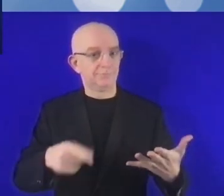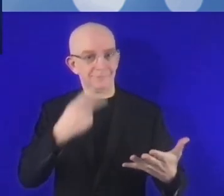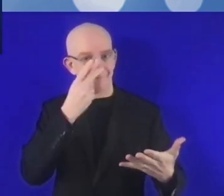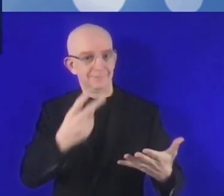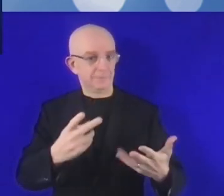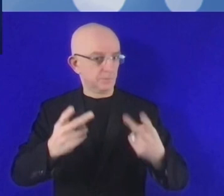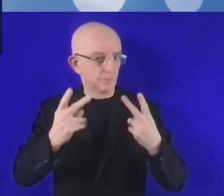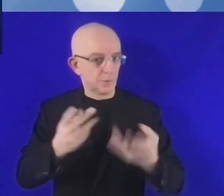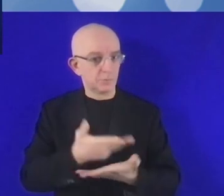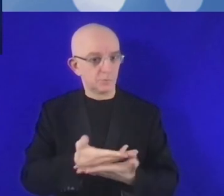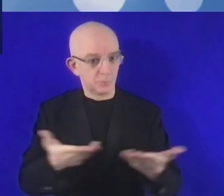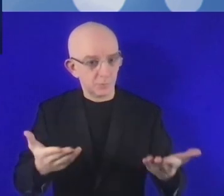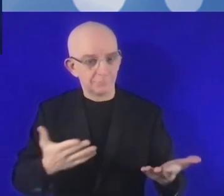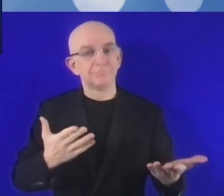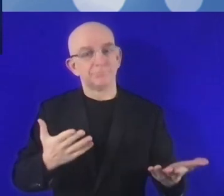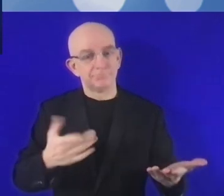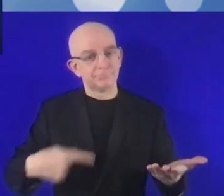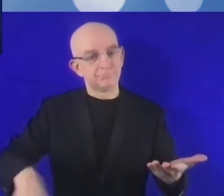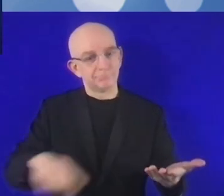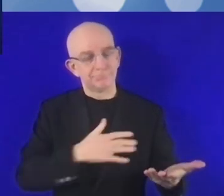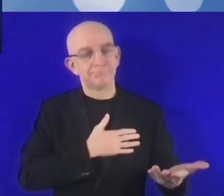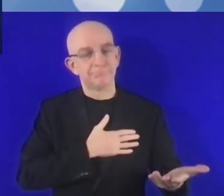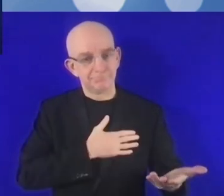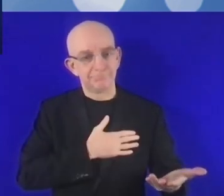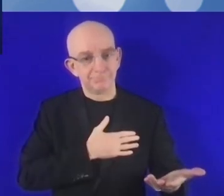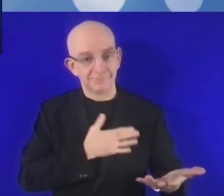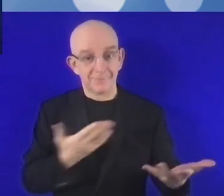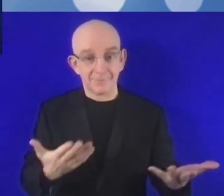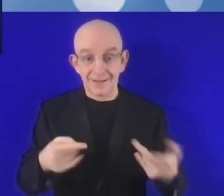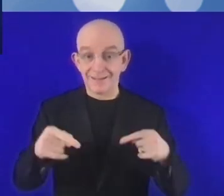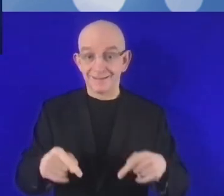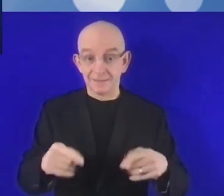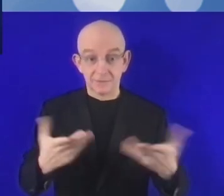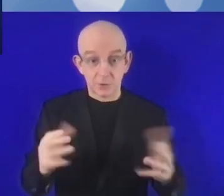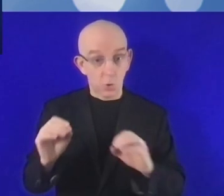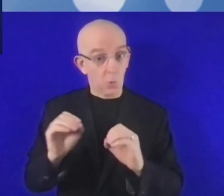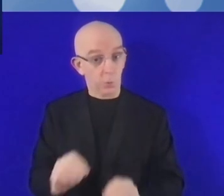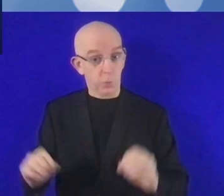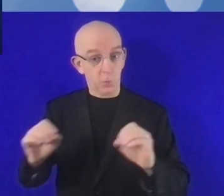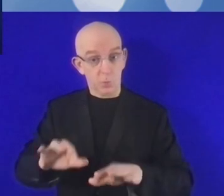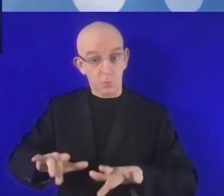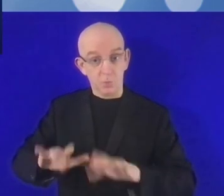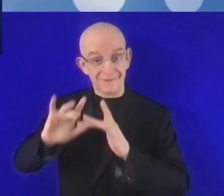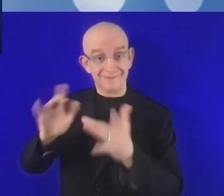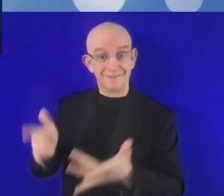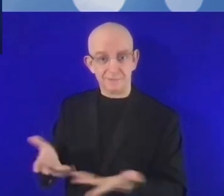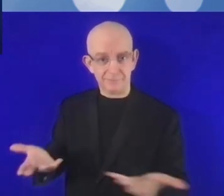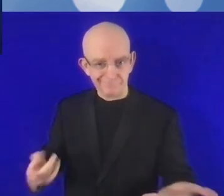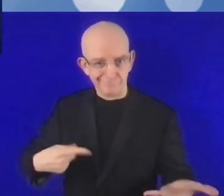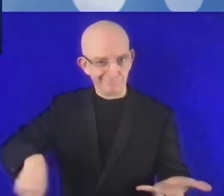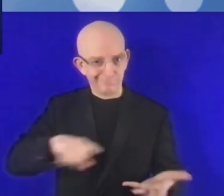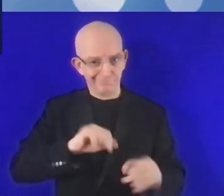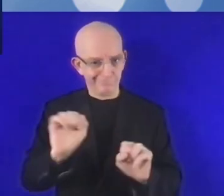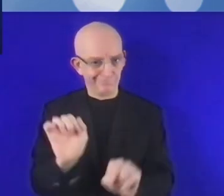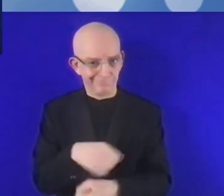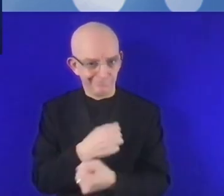was no internet, we would not be able to meet in such a big numbers these days. It's true that